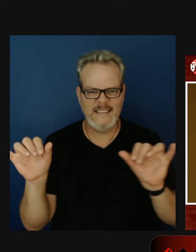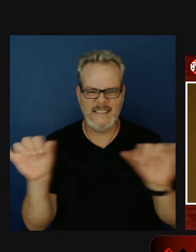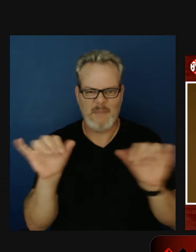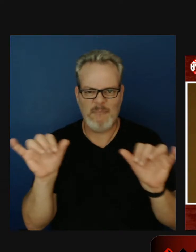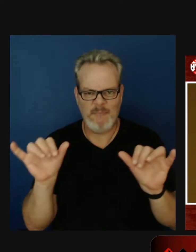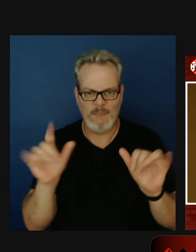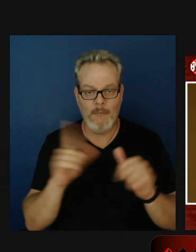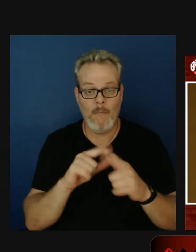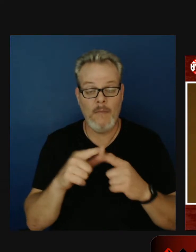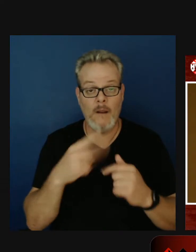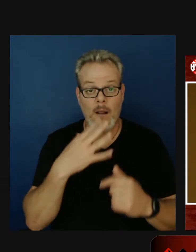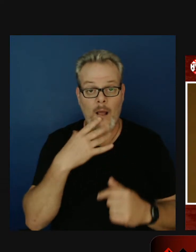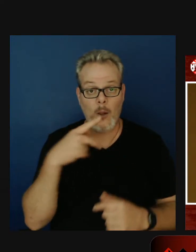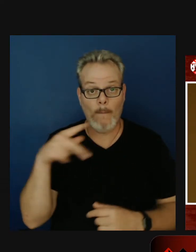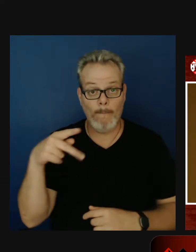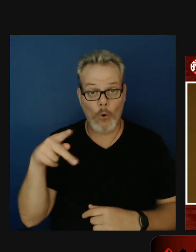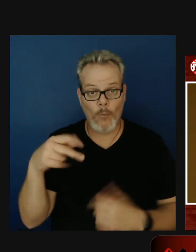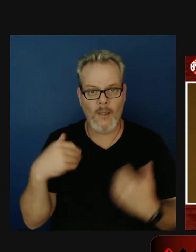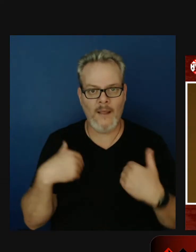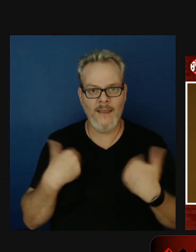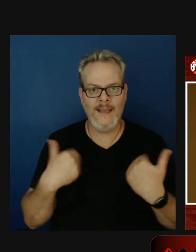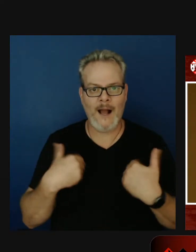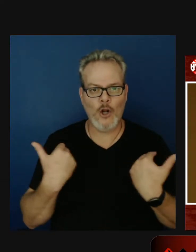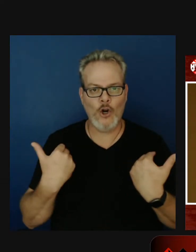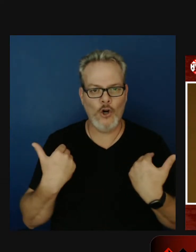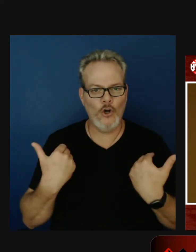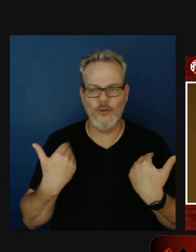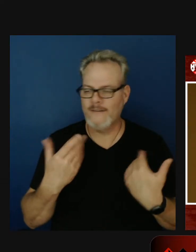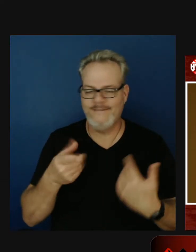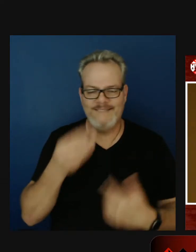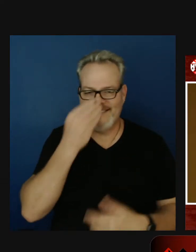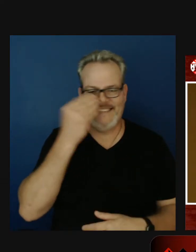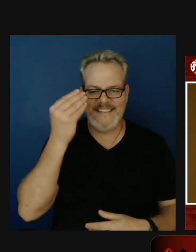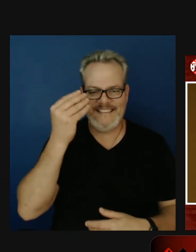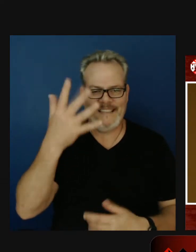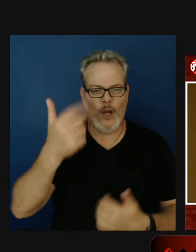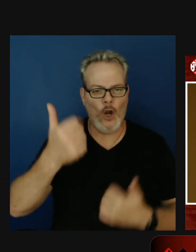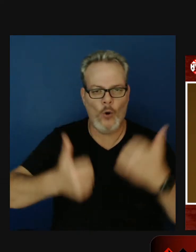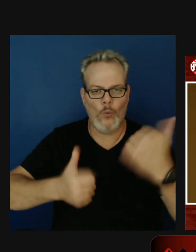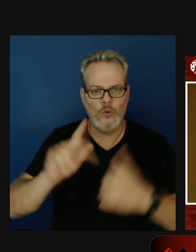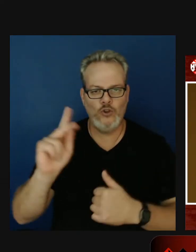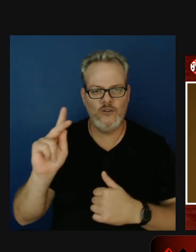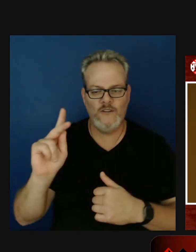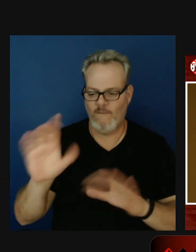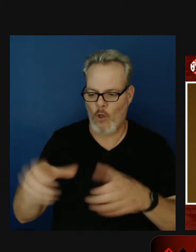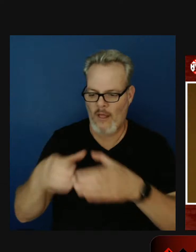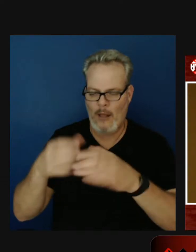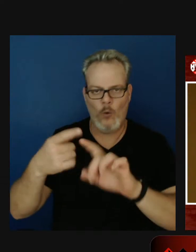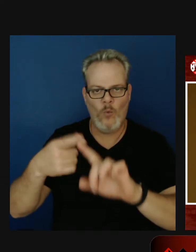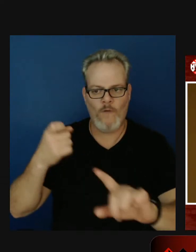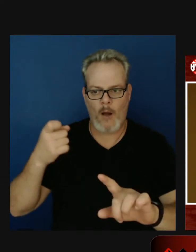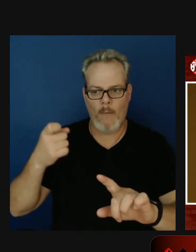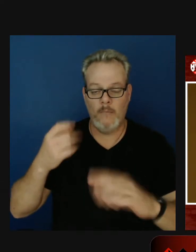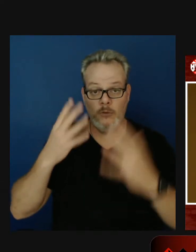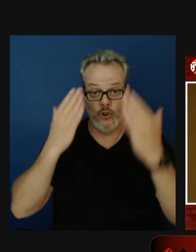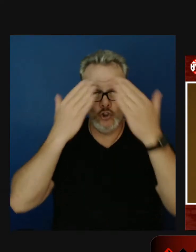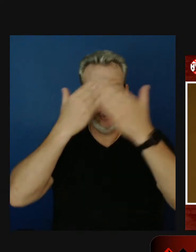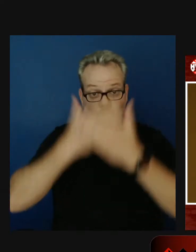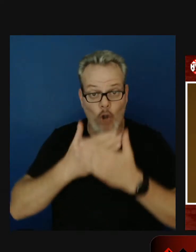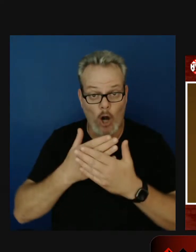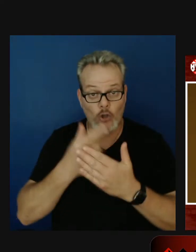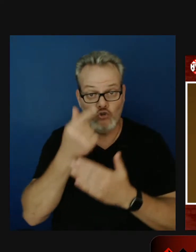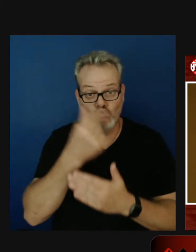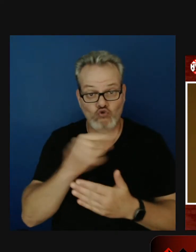purples are those younger flows. Again, didn't differentiate. He didn't care what volcano they came from. The darker green here, that's landslide